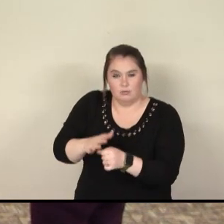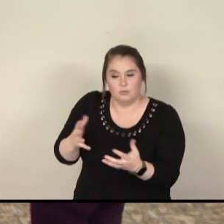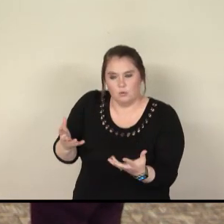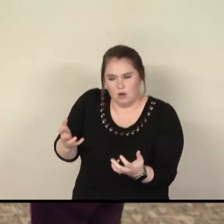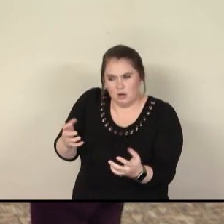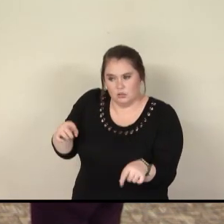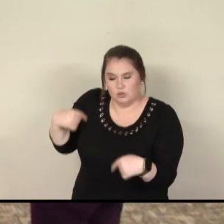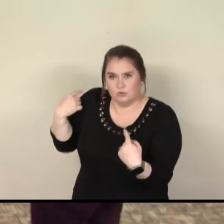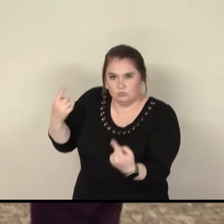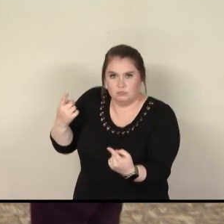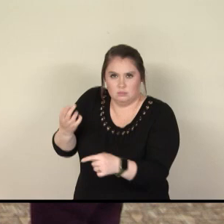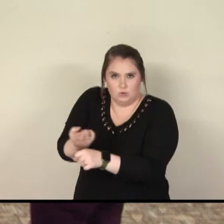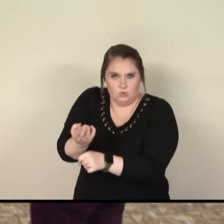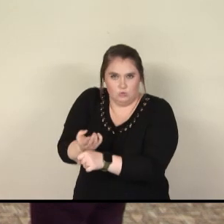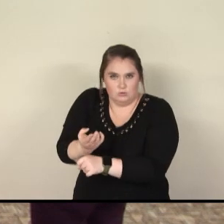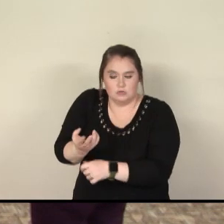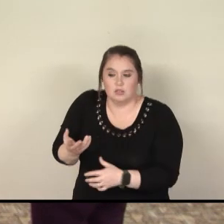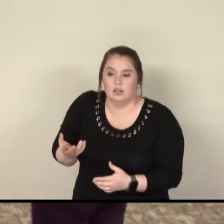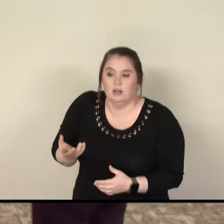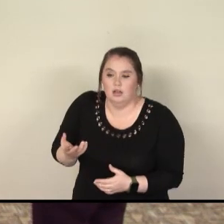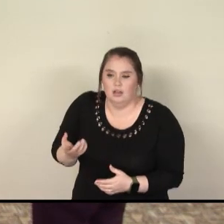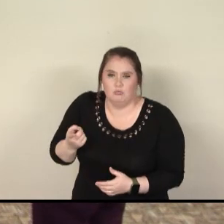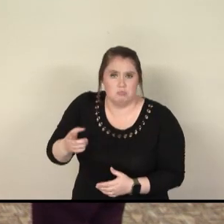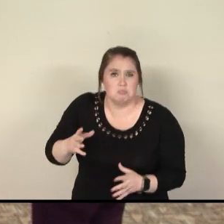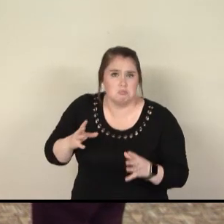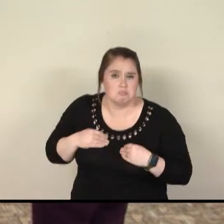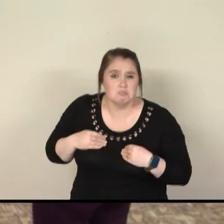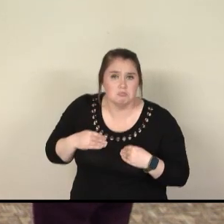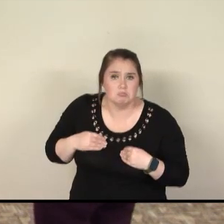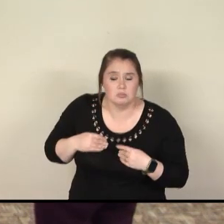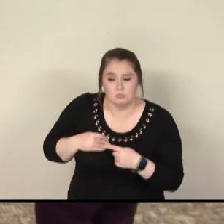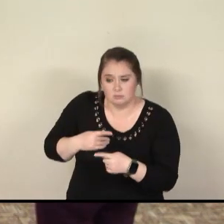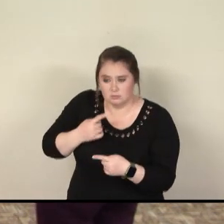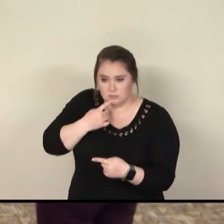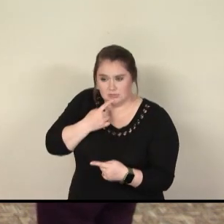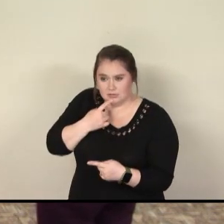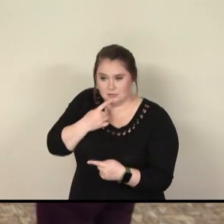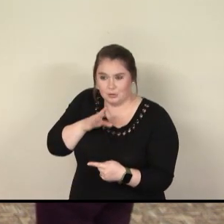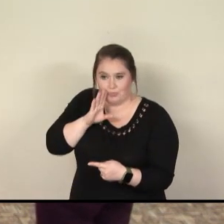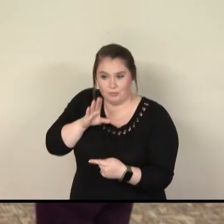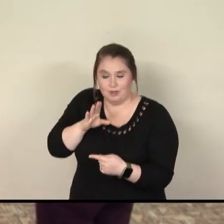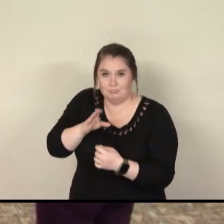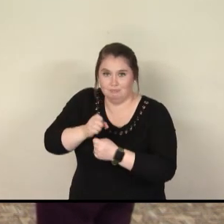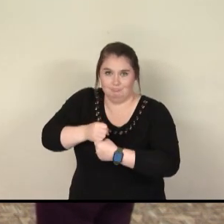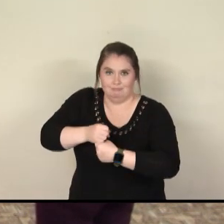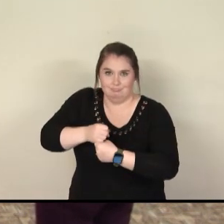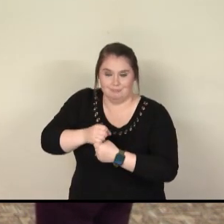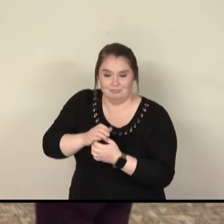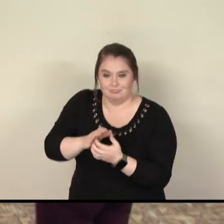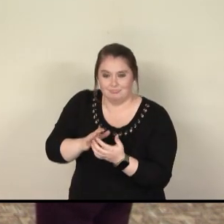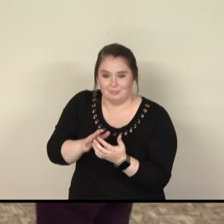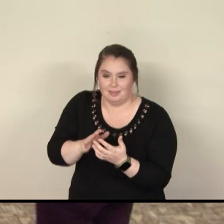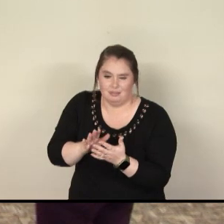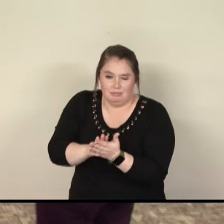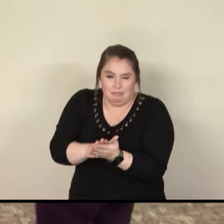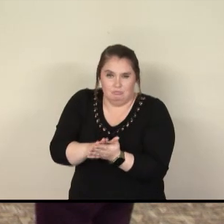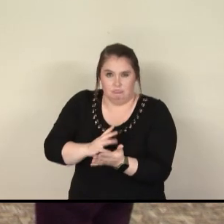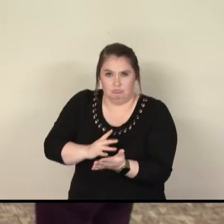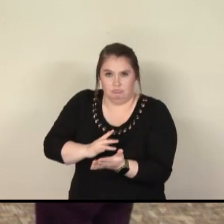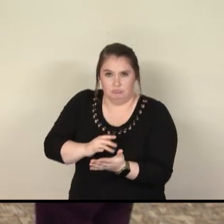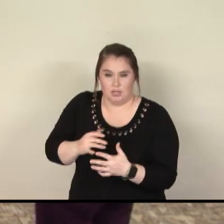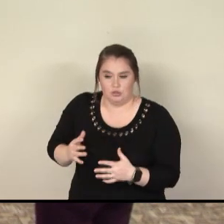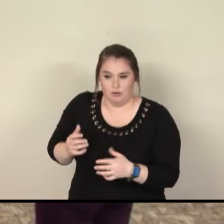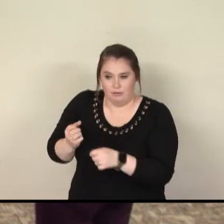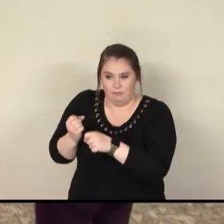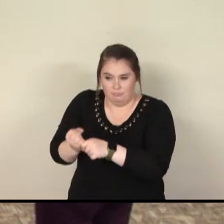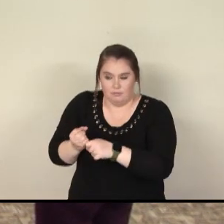while, and they were okay with it. Okay. As long as they know we're going to make them a nicer field. Okay. It's good.